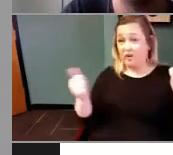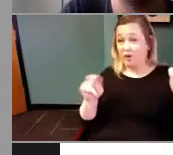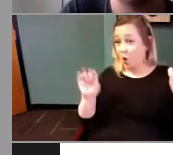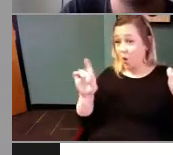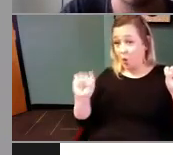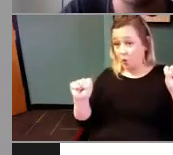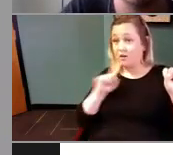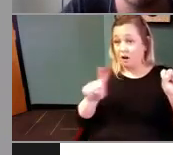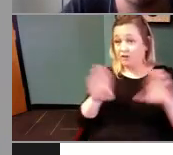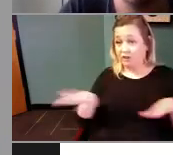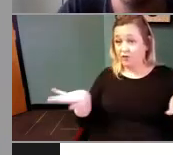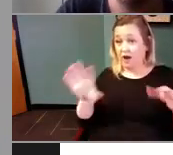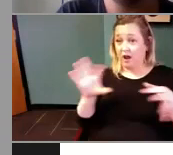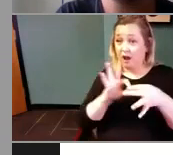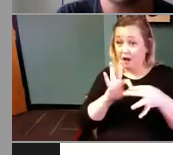Okay.